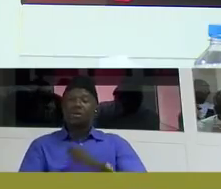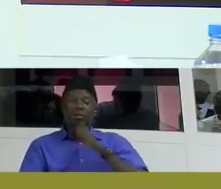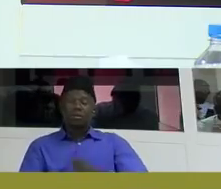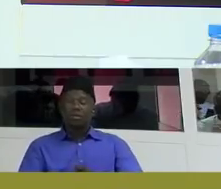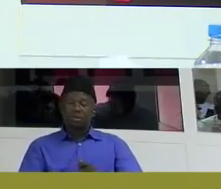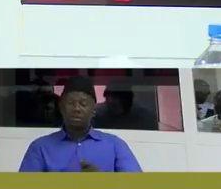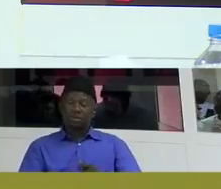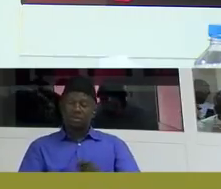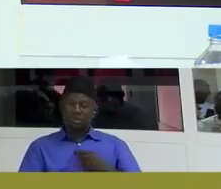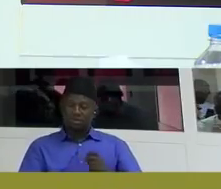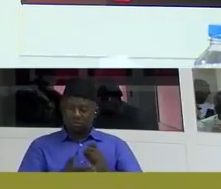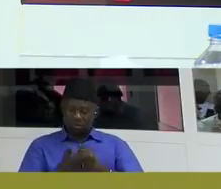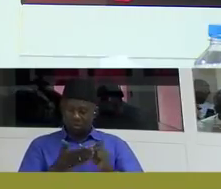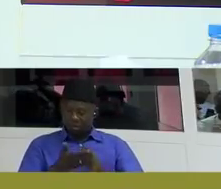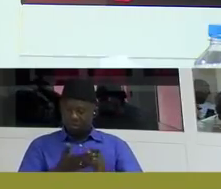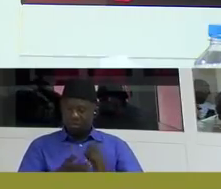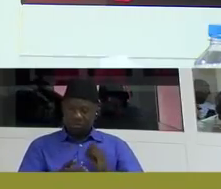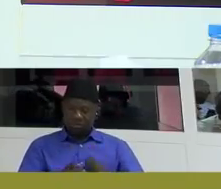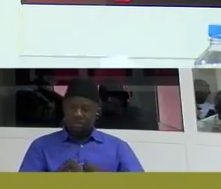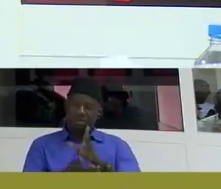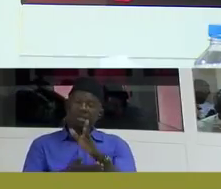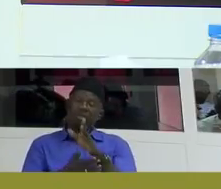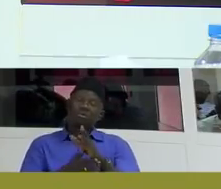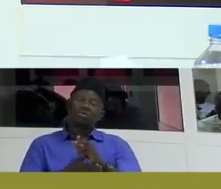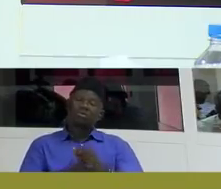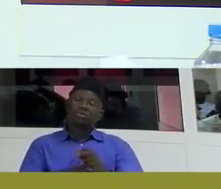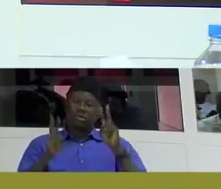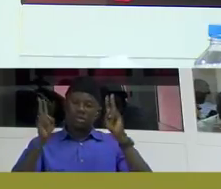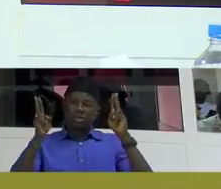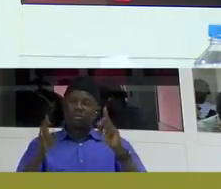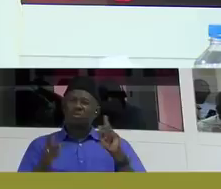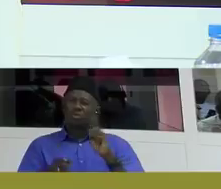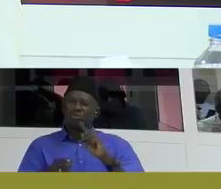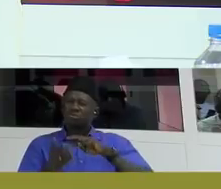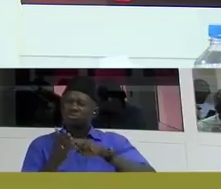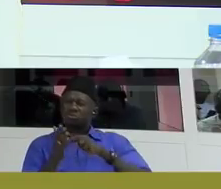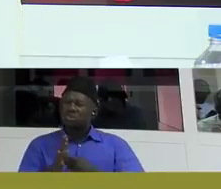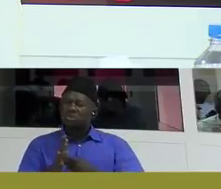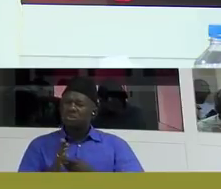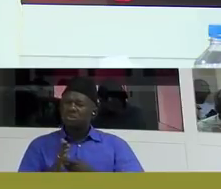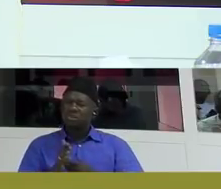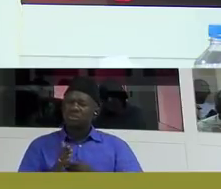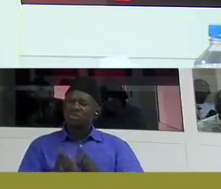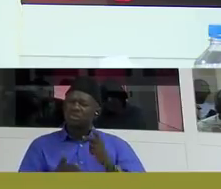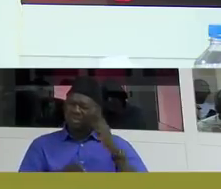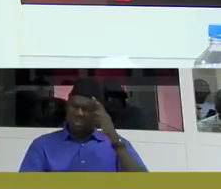to Yaya, asking, what do you mean this? What is the implication of this?